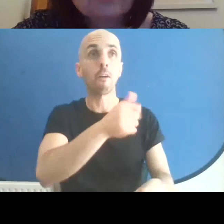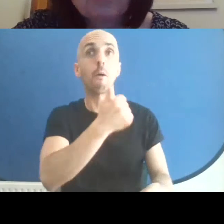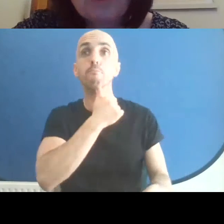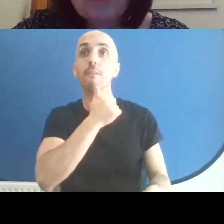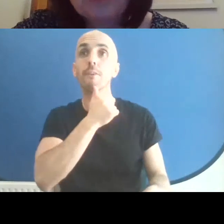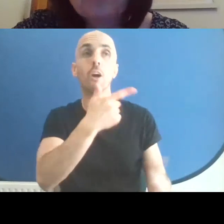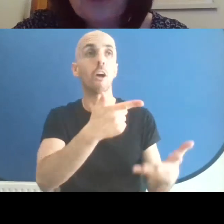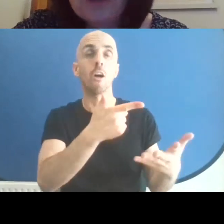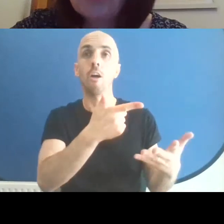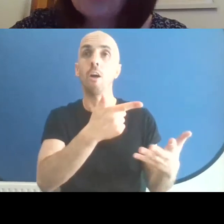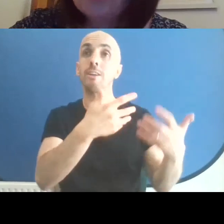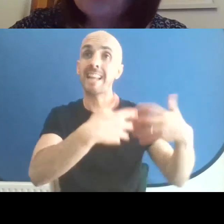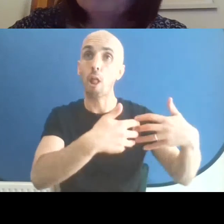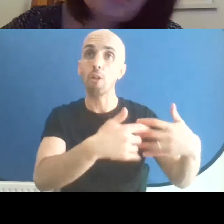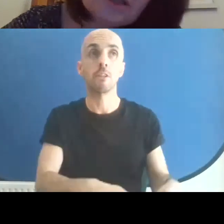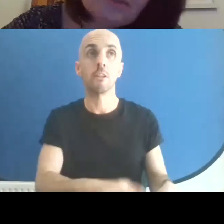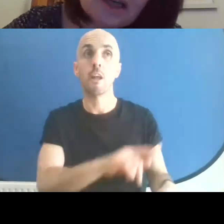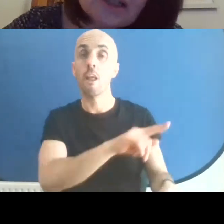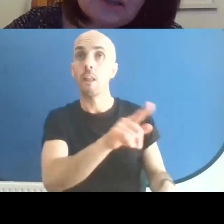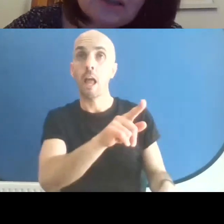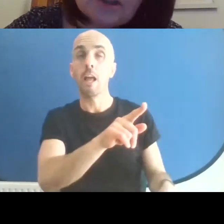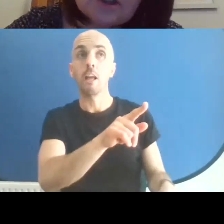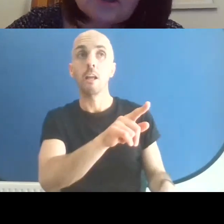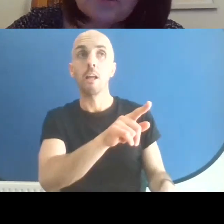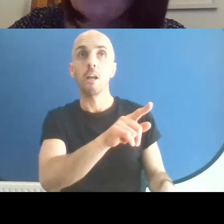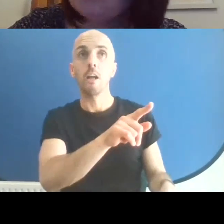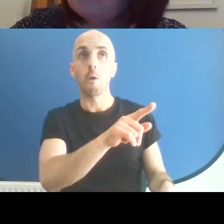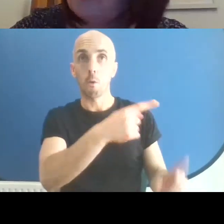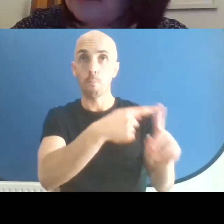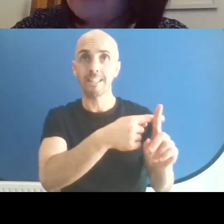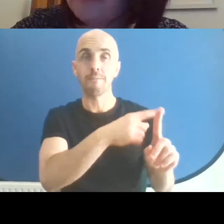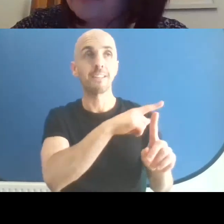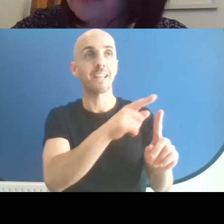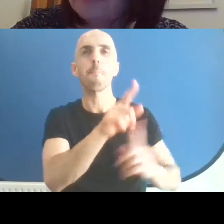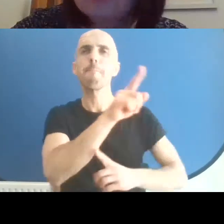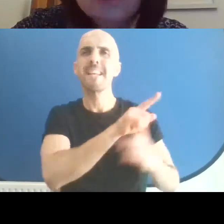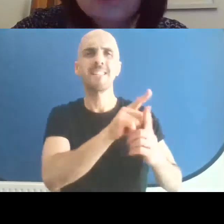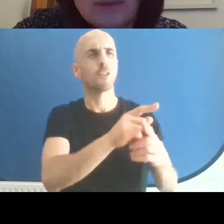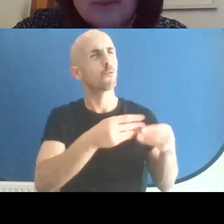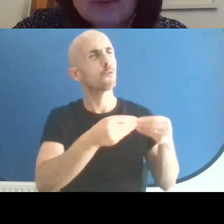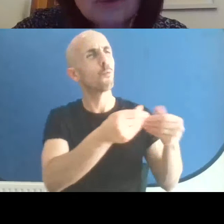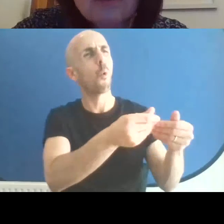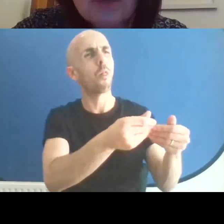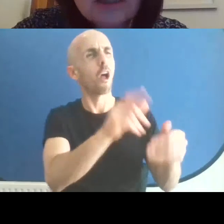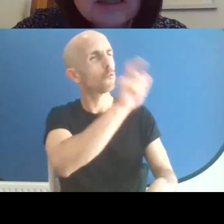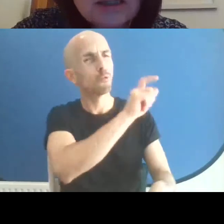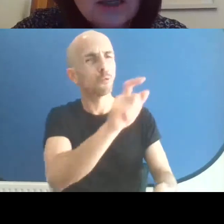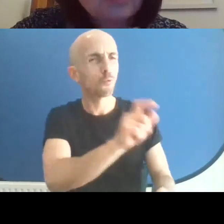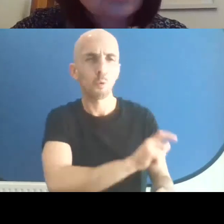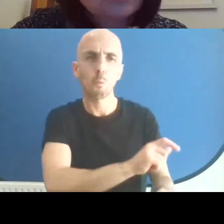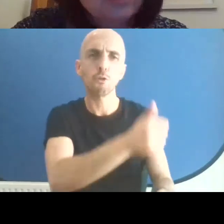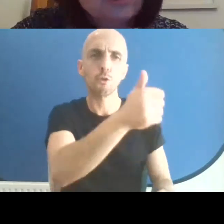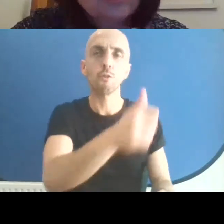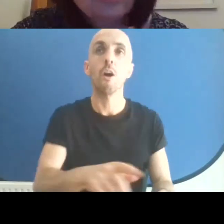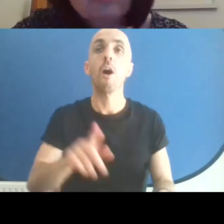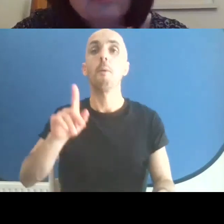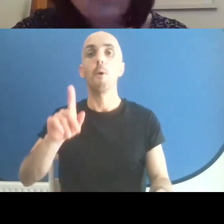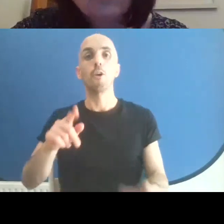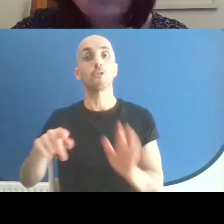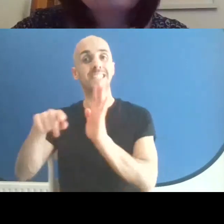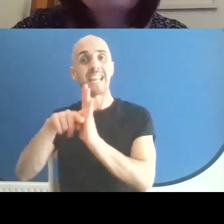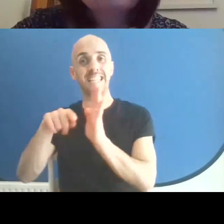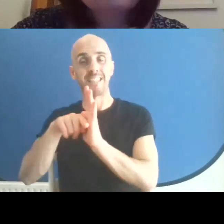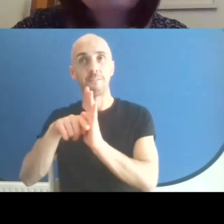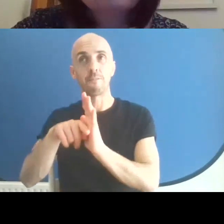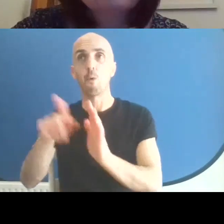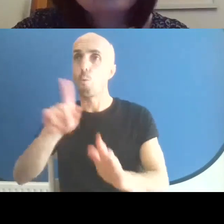better way of communicating with people. But we also had some negatives, so people feeling that they had no time in between meetings, so constantly